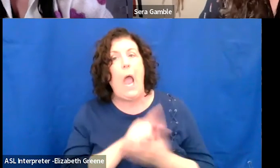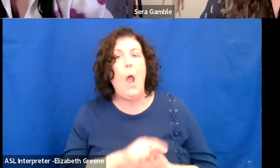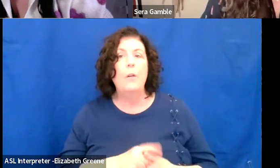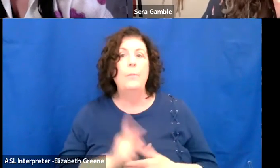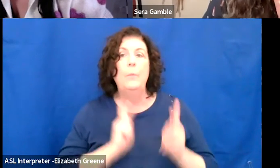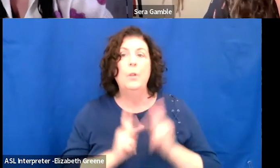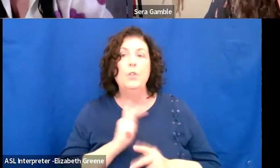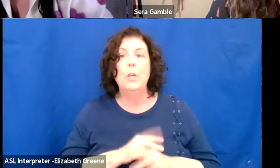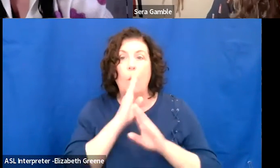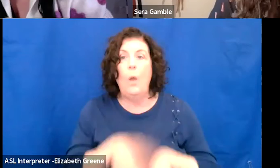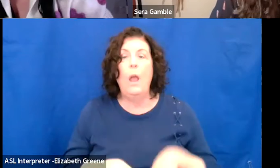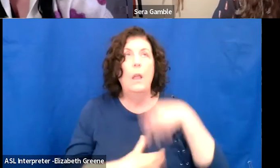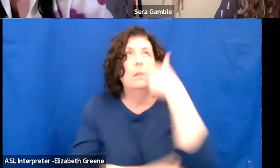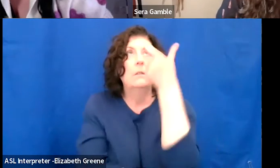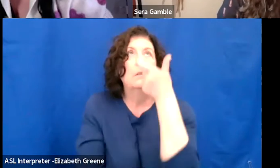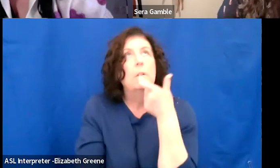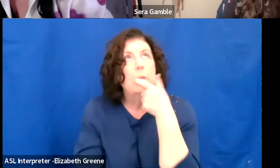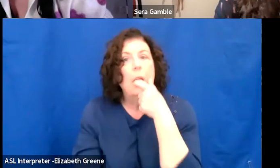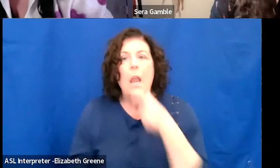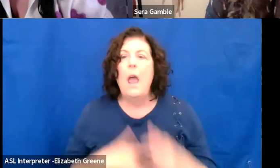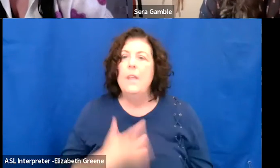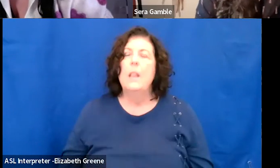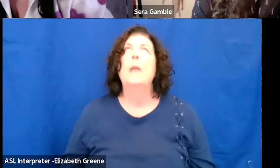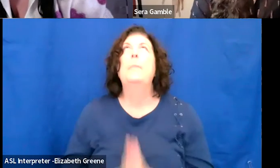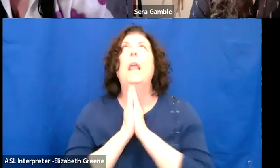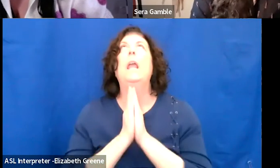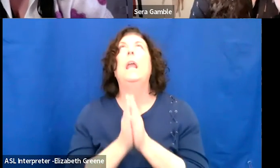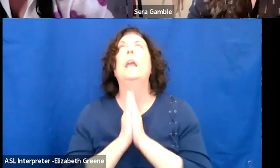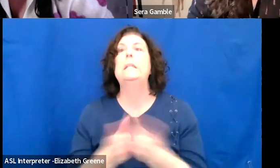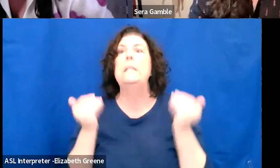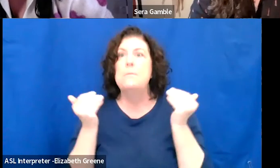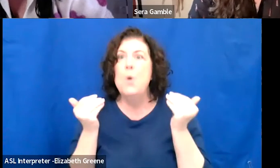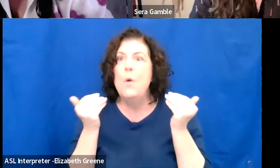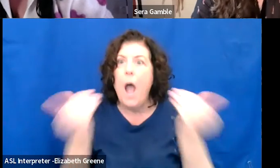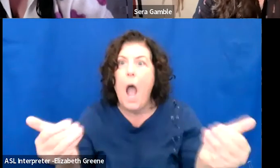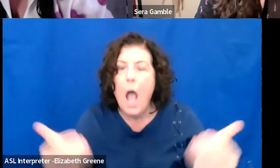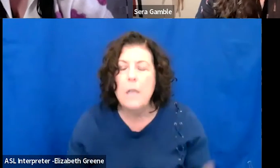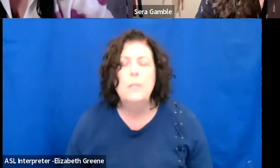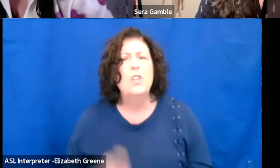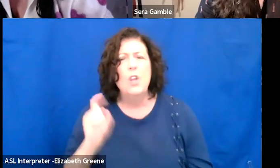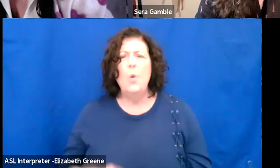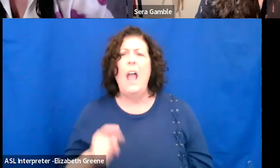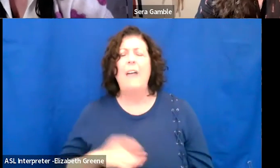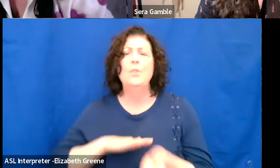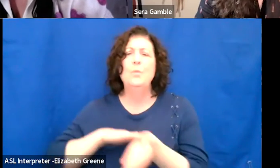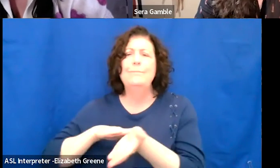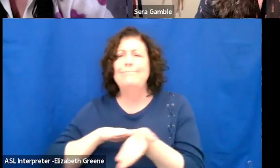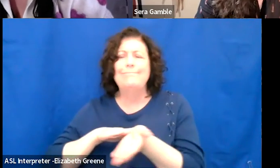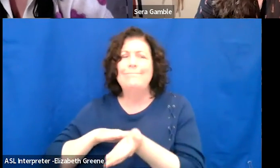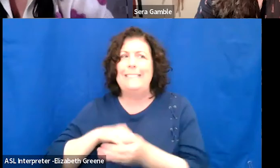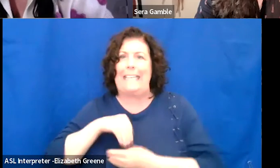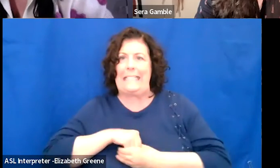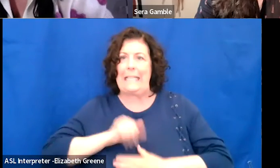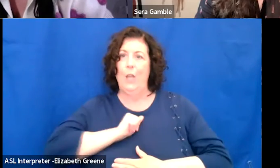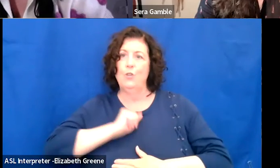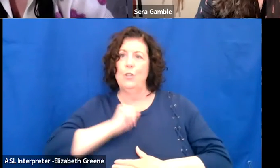but it was like, please, let's move on. You know, so I think that you have to calibrate in you what feels like the